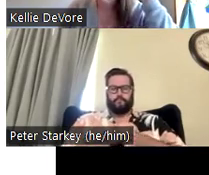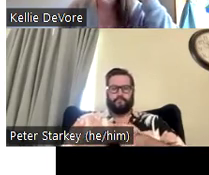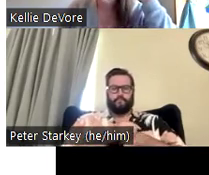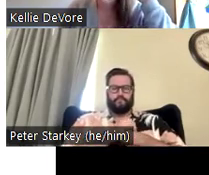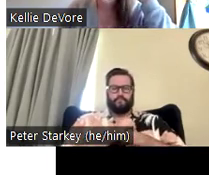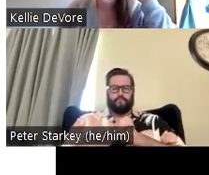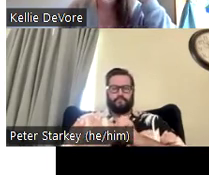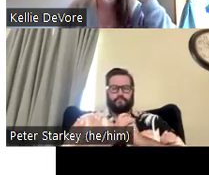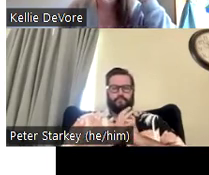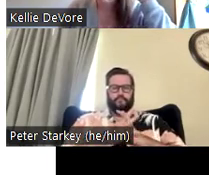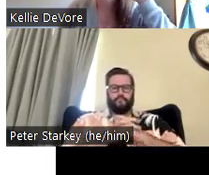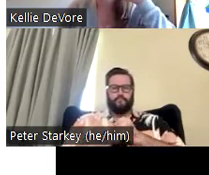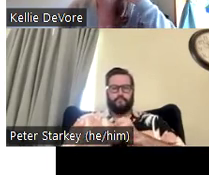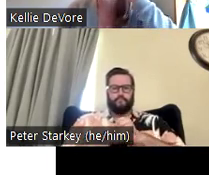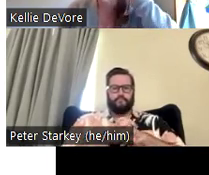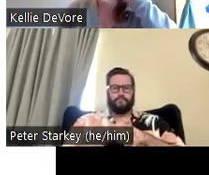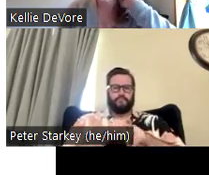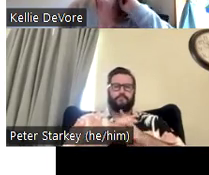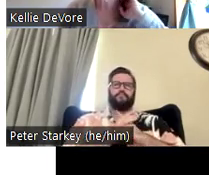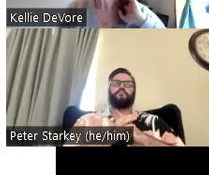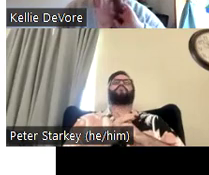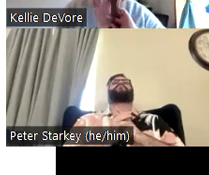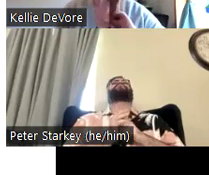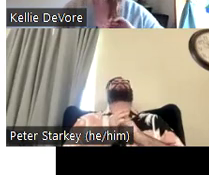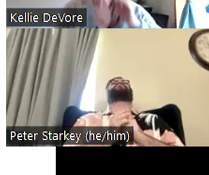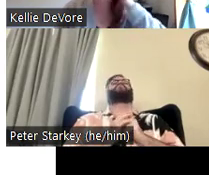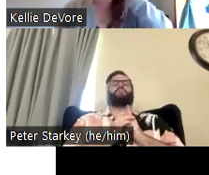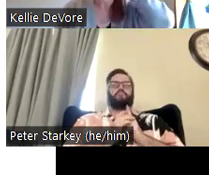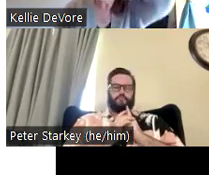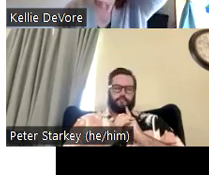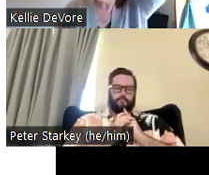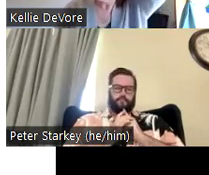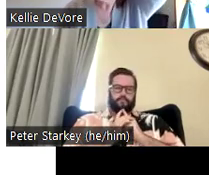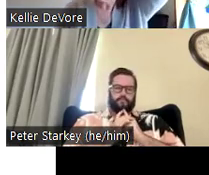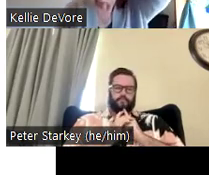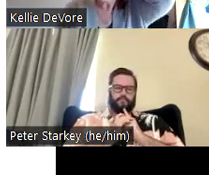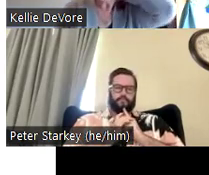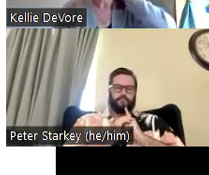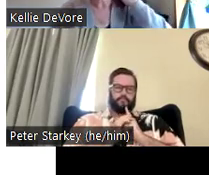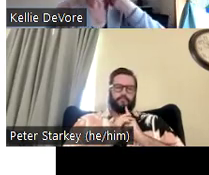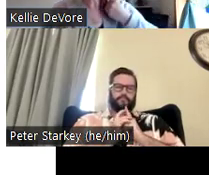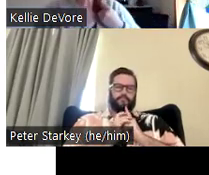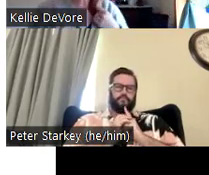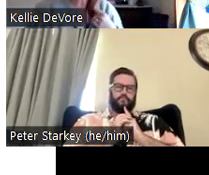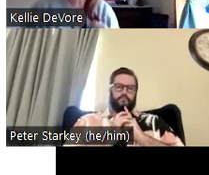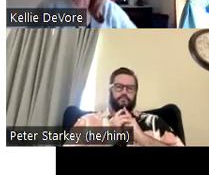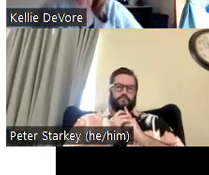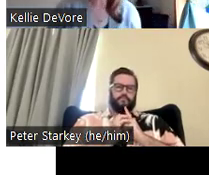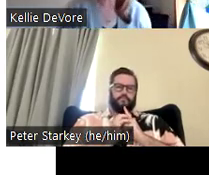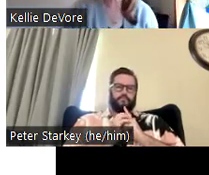Sounds like we've talked a lot about meetings. What tasks do people think count outside of our meetings?